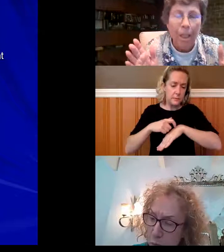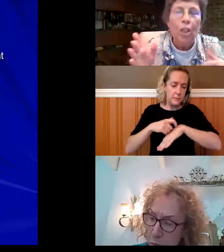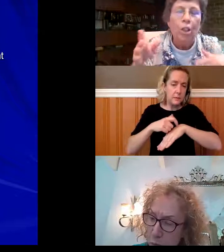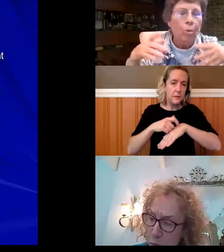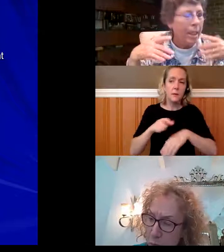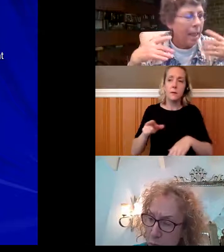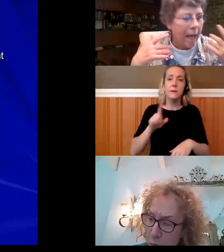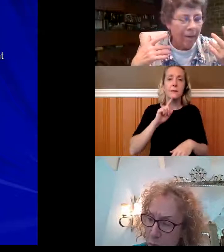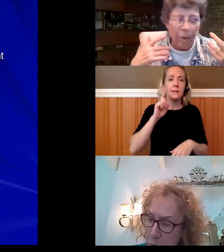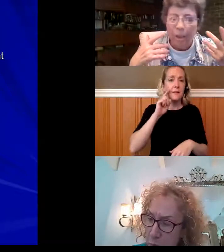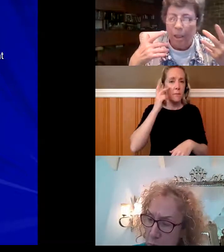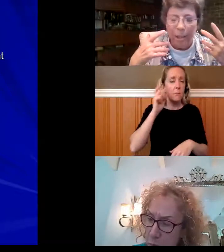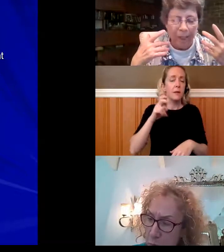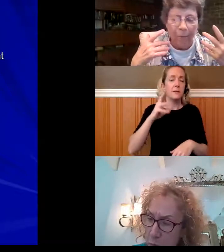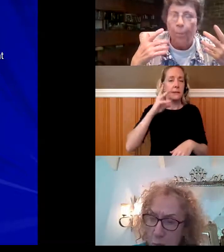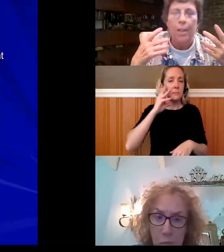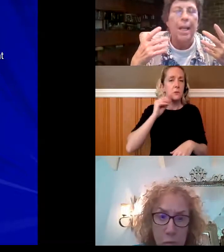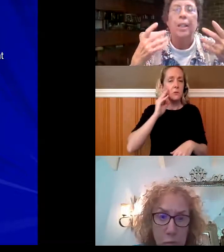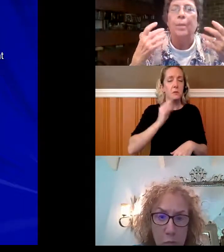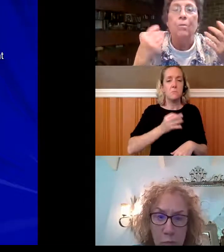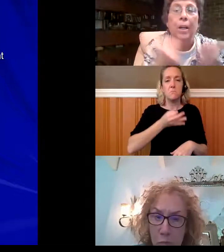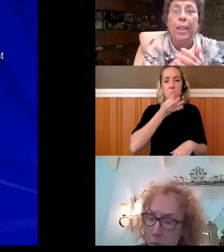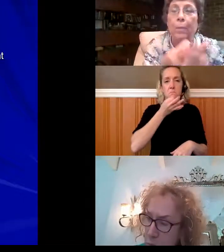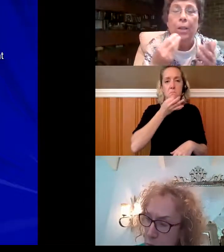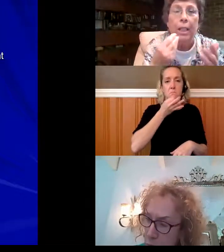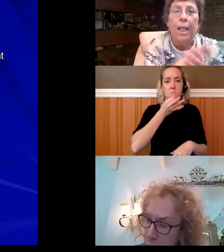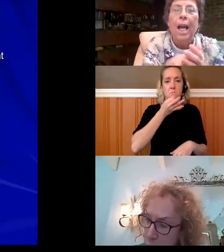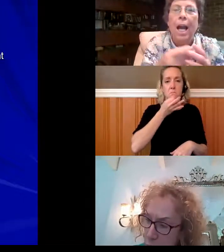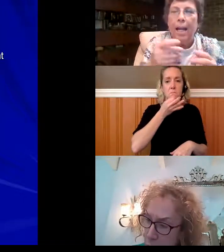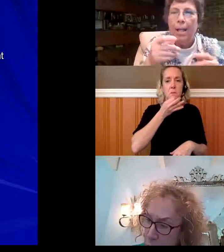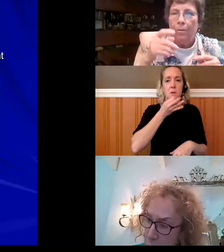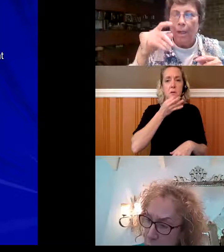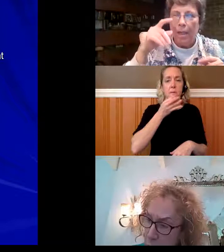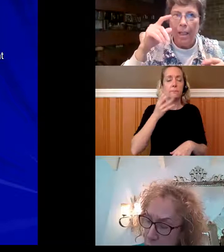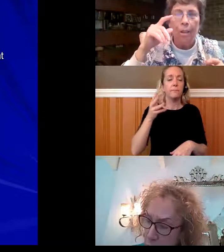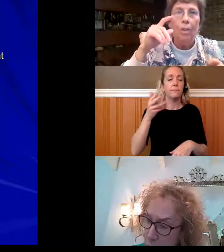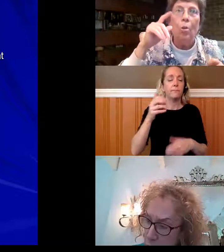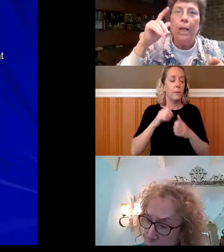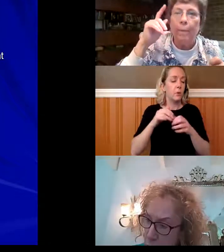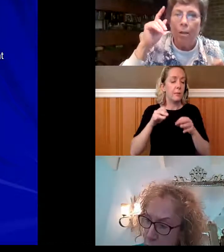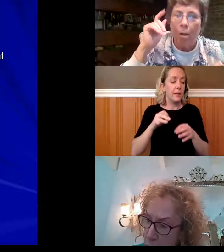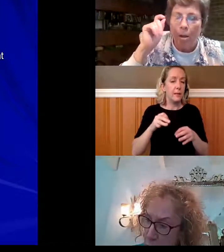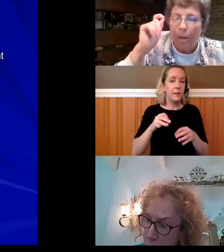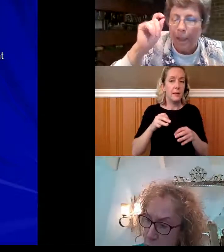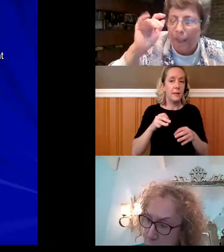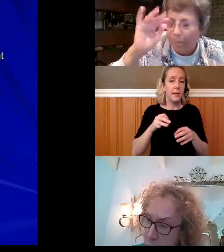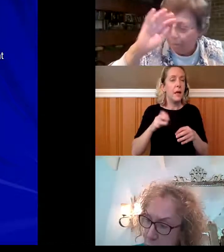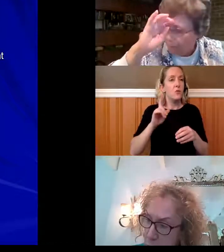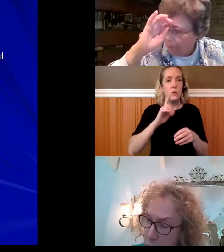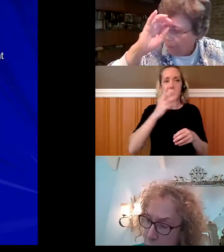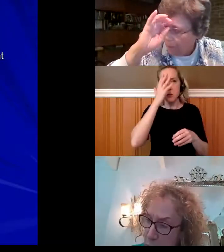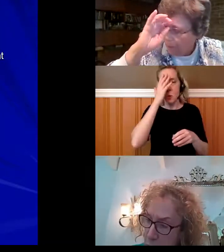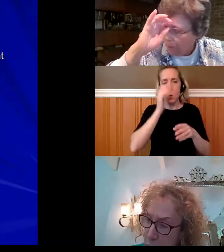has to be very experienced and very knowing about all the principles that we're going to be talking about, like